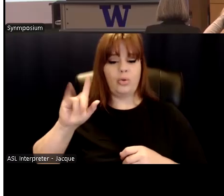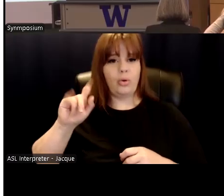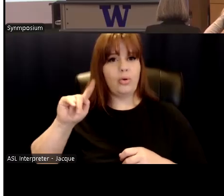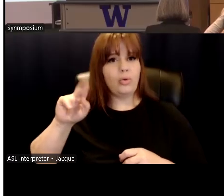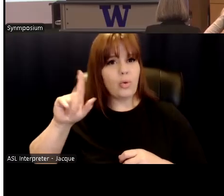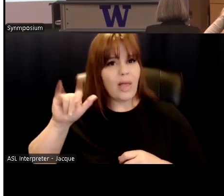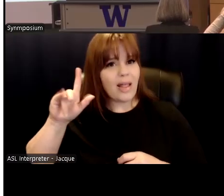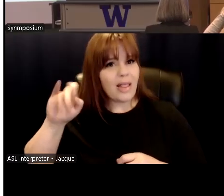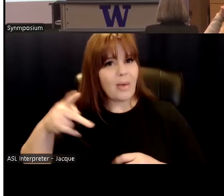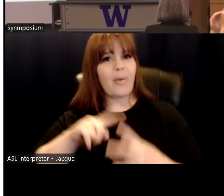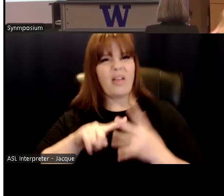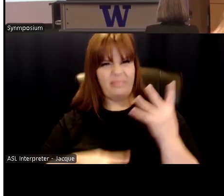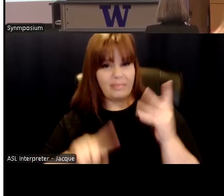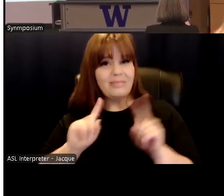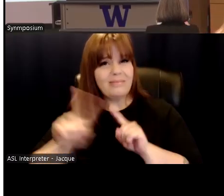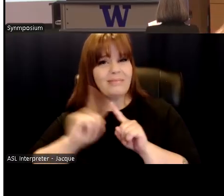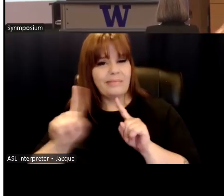and Muckleshoot nations.